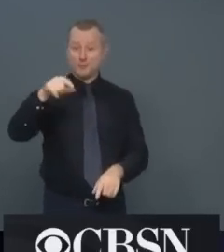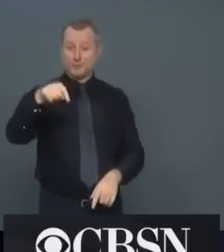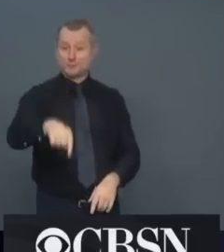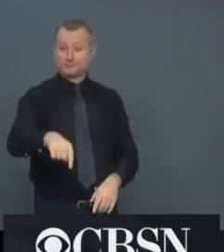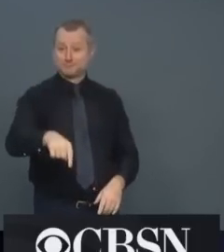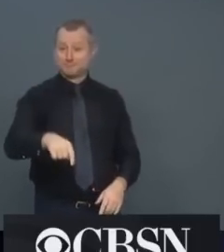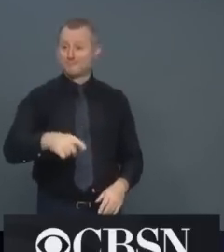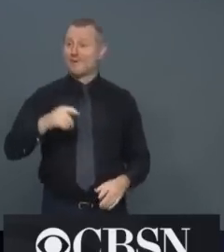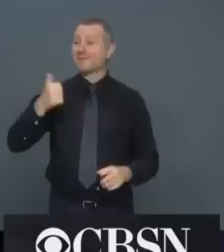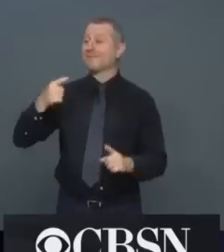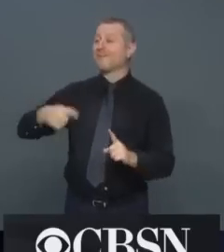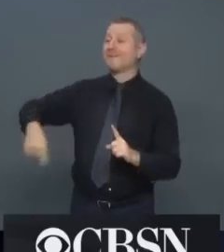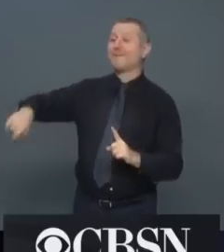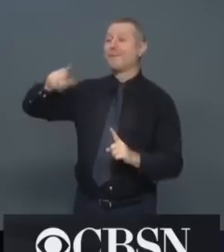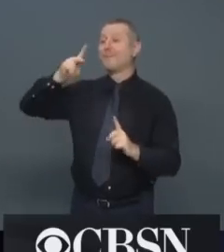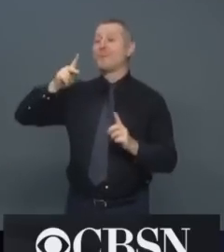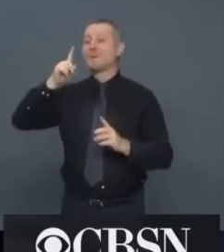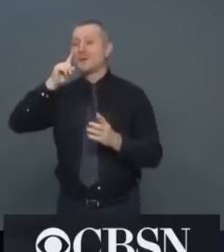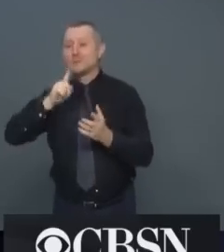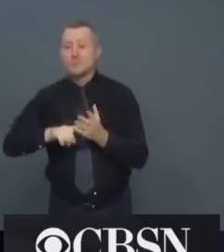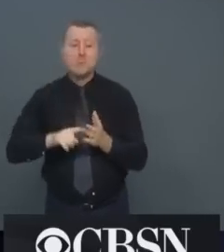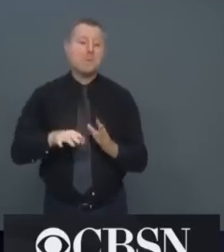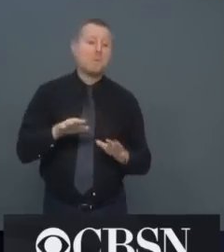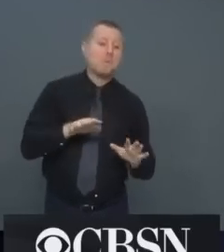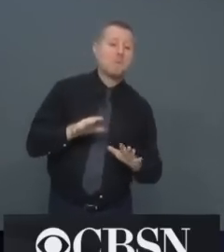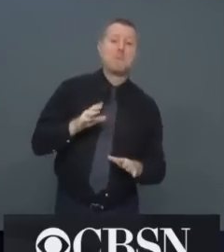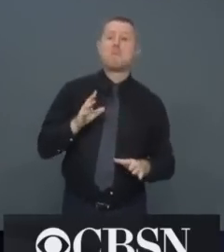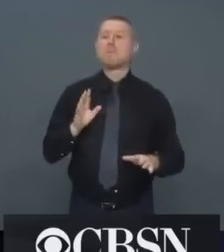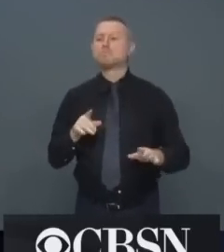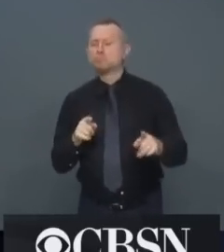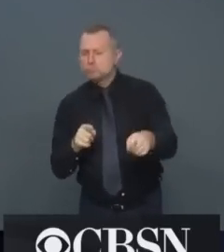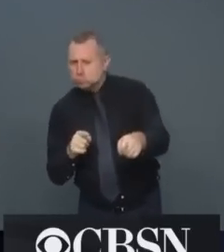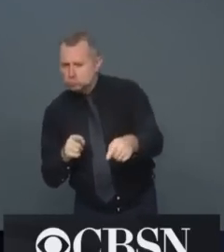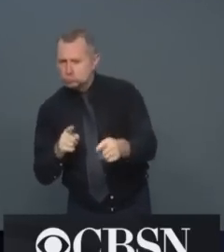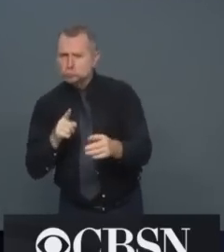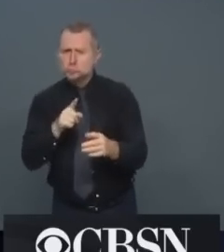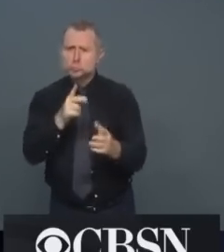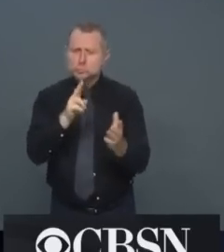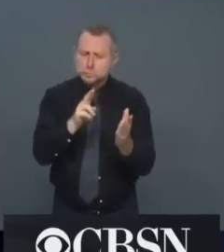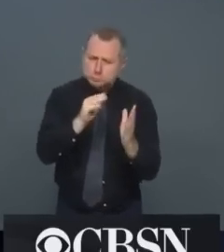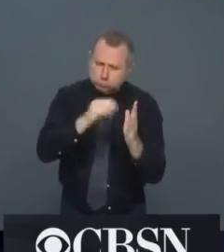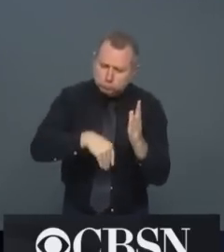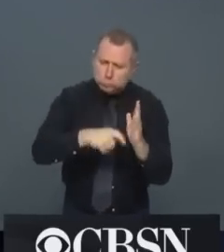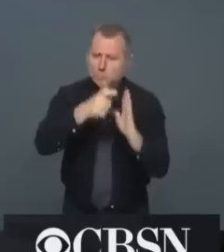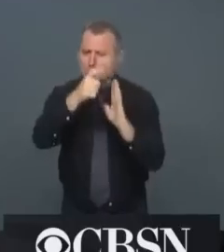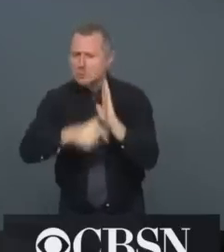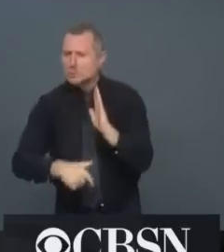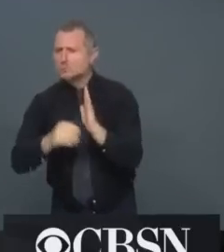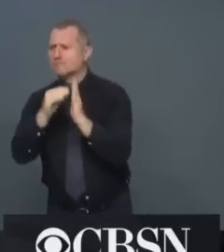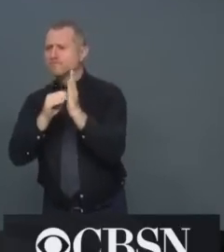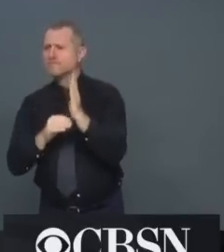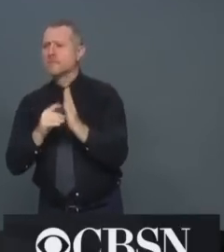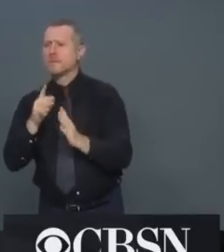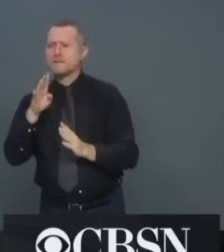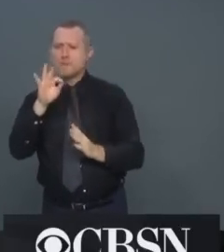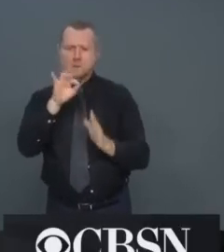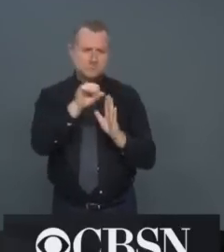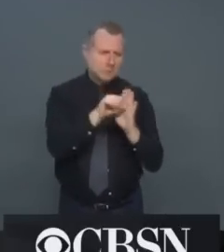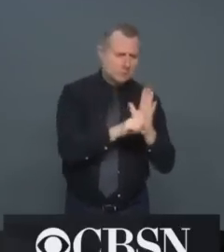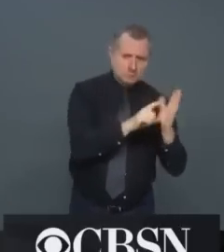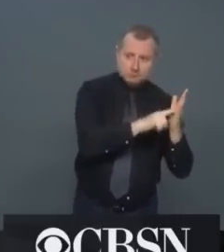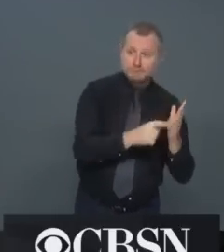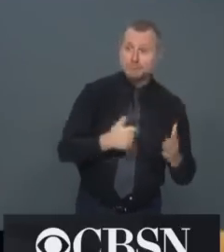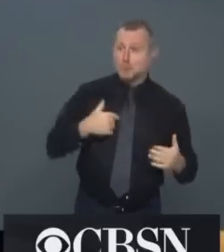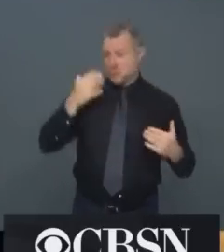checked with the fact that we're checking people at the airport. So who knows? Do you know the answer? Yeah. So